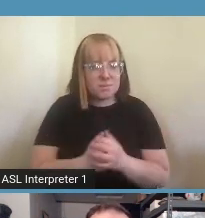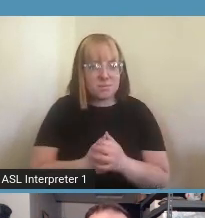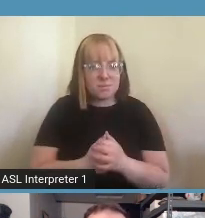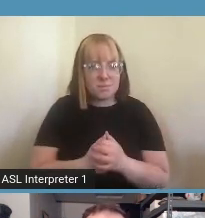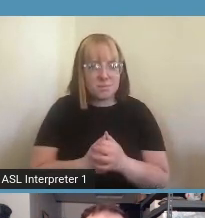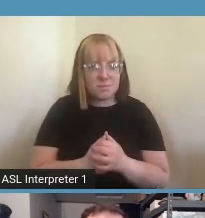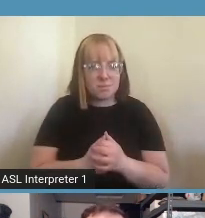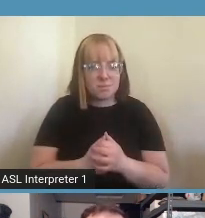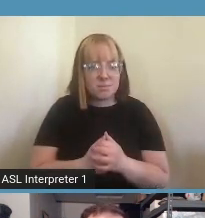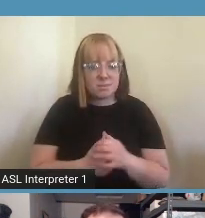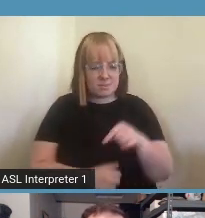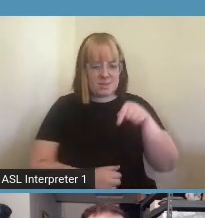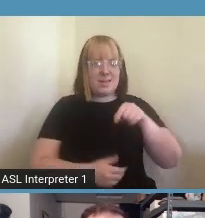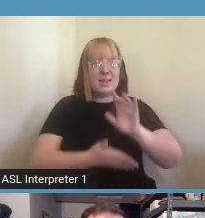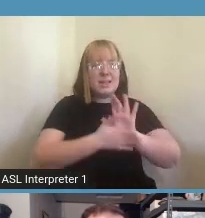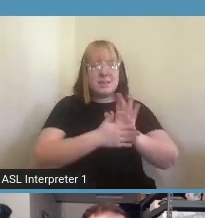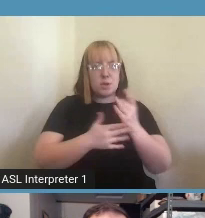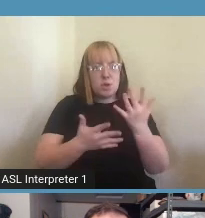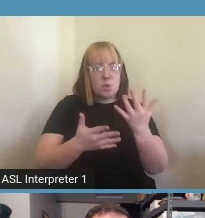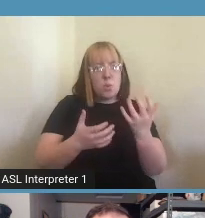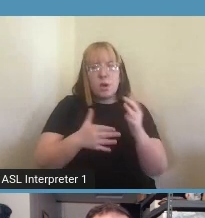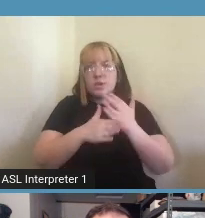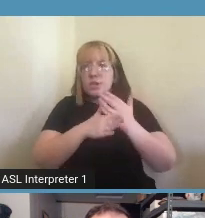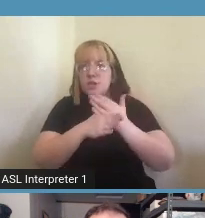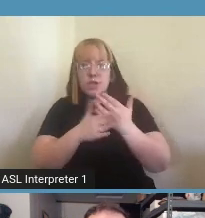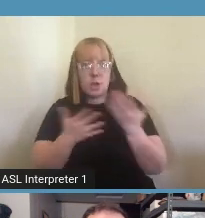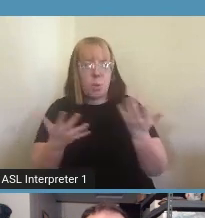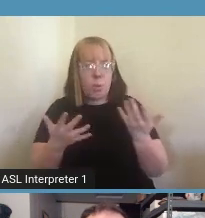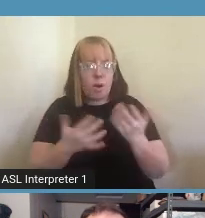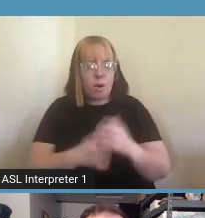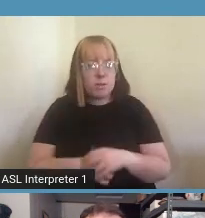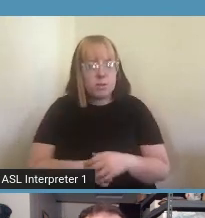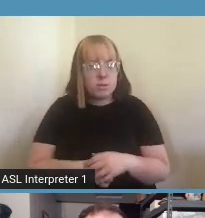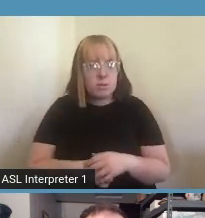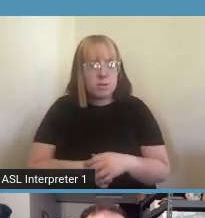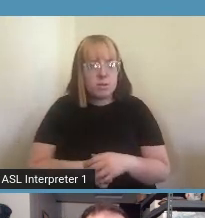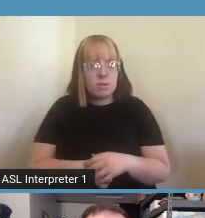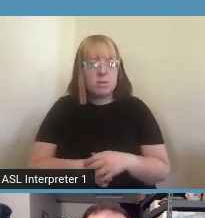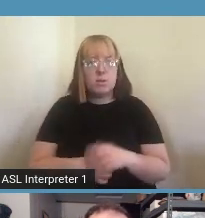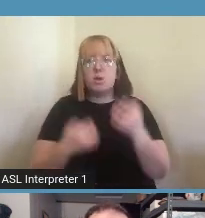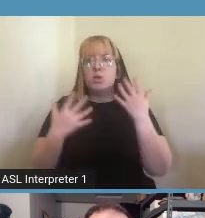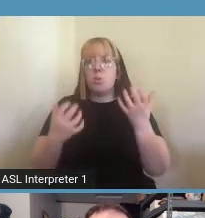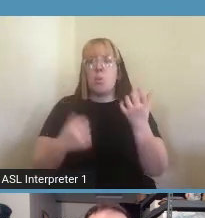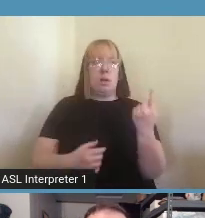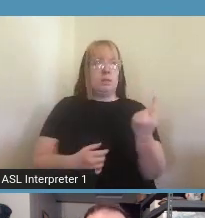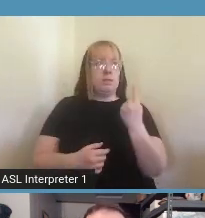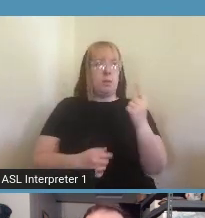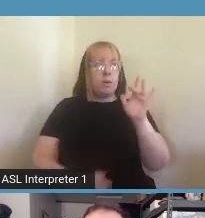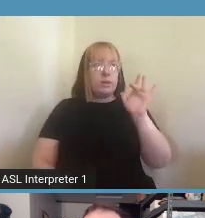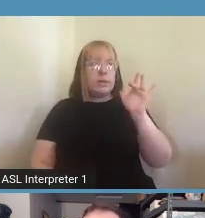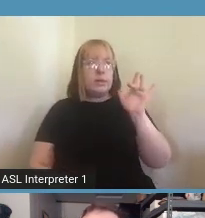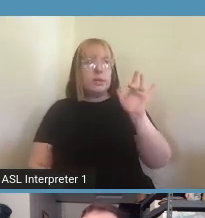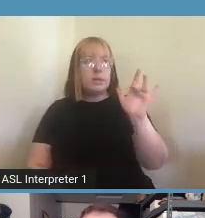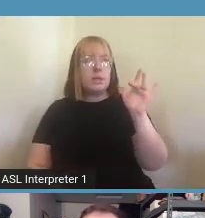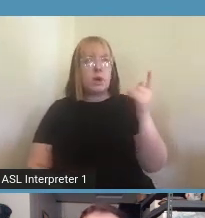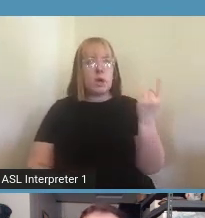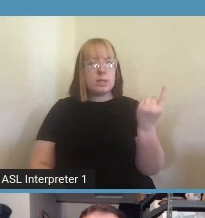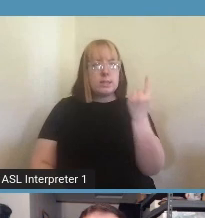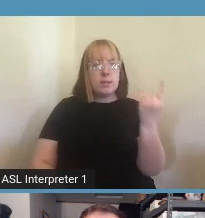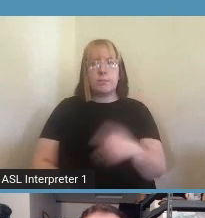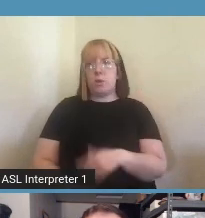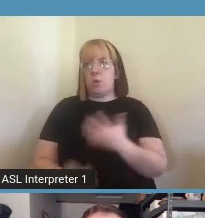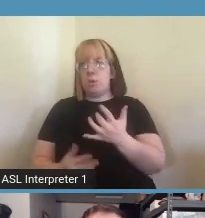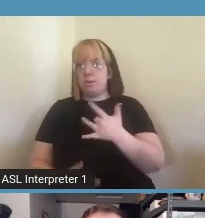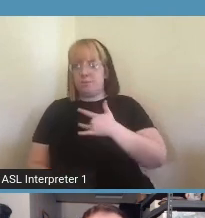this video to convey? Do you want somebody to like click on something after they finish? Do you want them to feel a